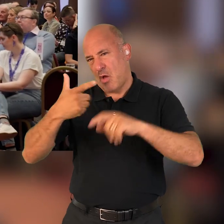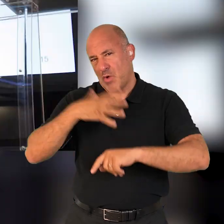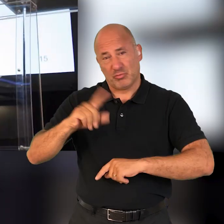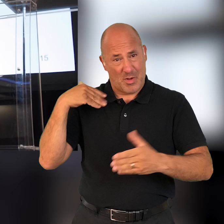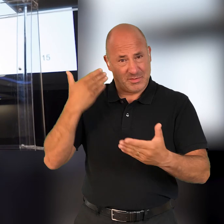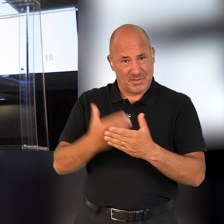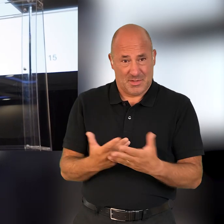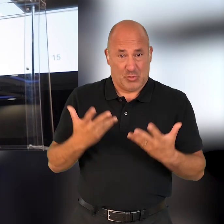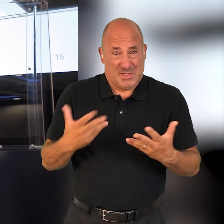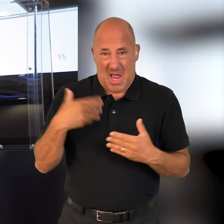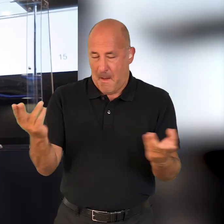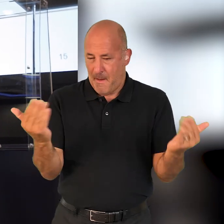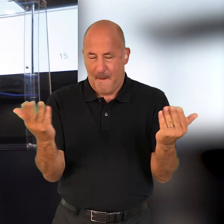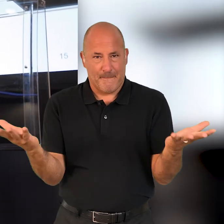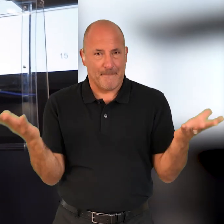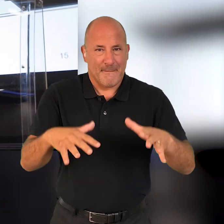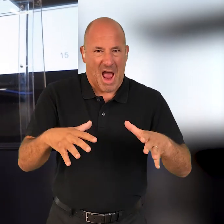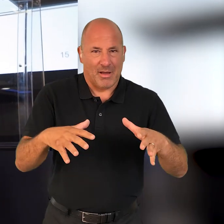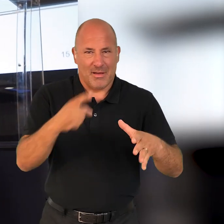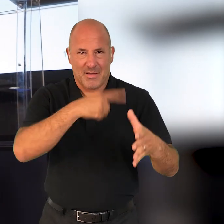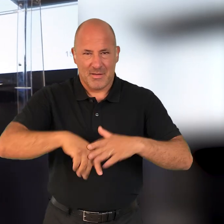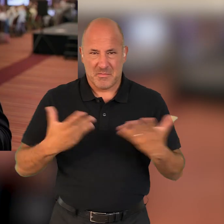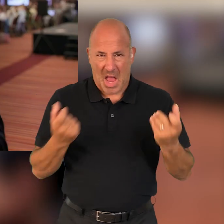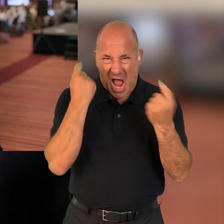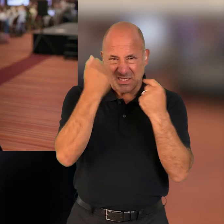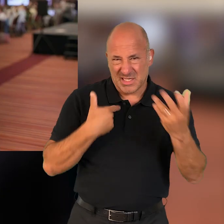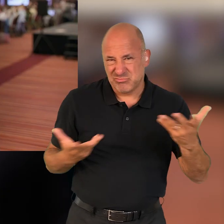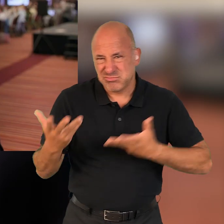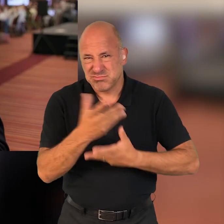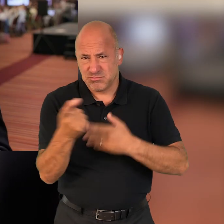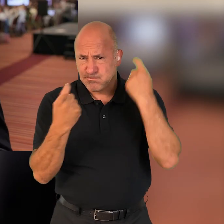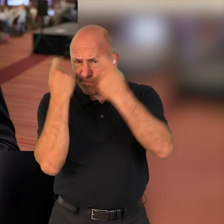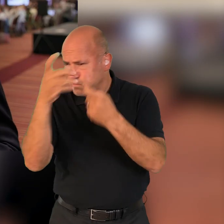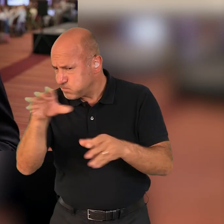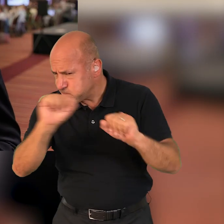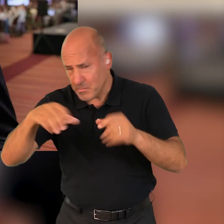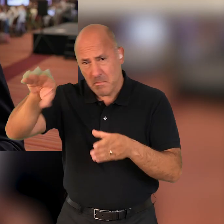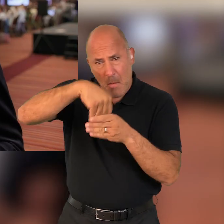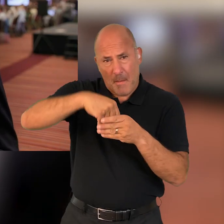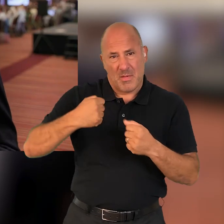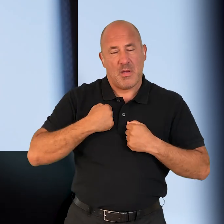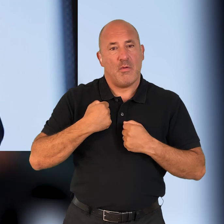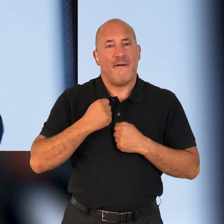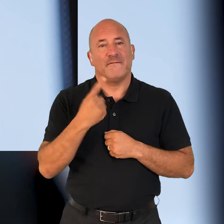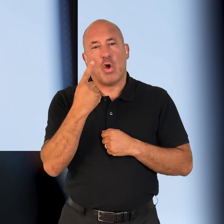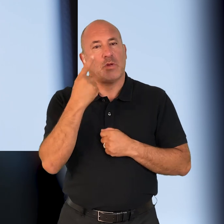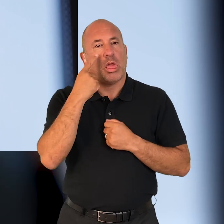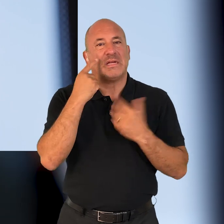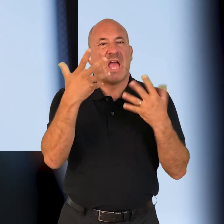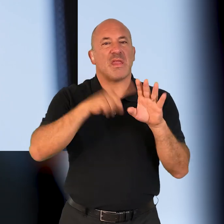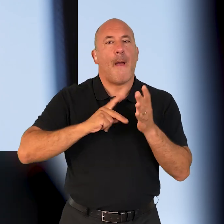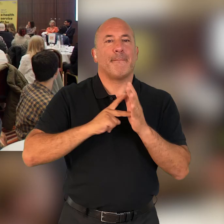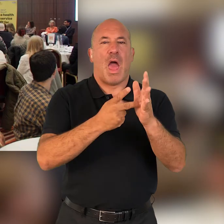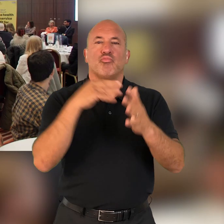NHS and what they want to see change. Today we brought them back to share some of our ideas, some of the thinking that's gone into